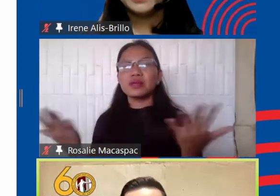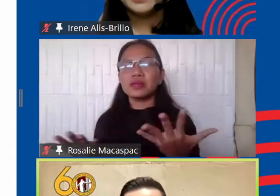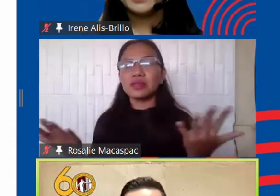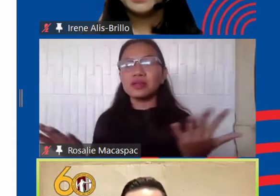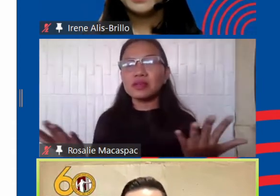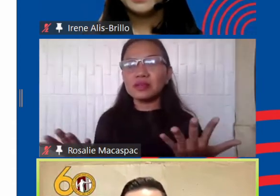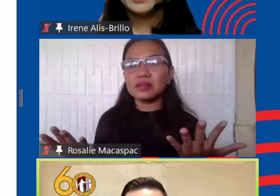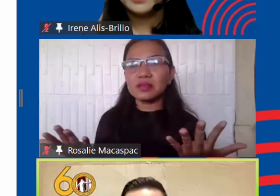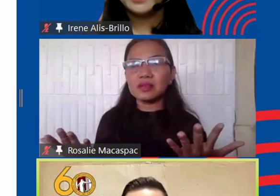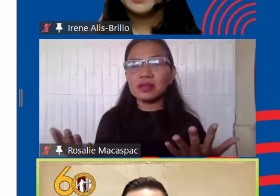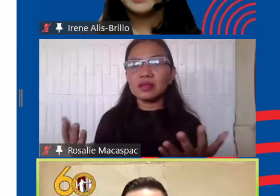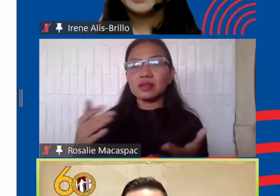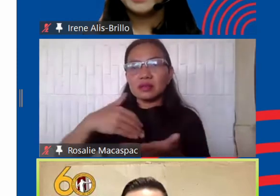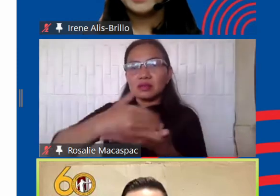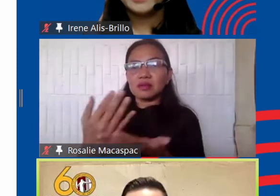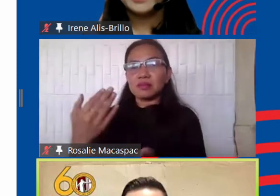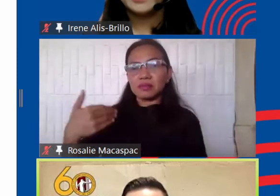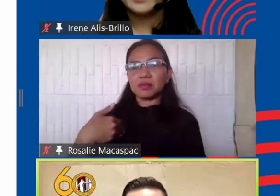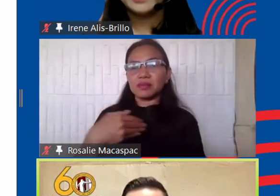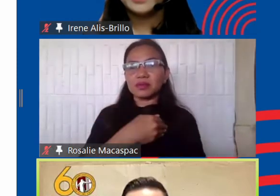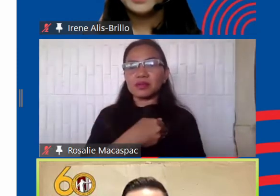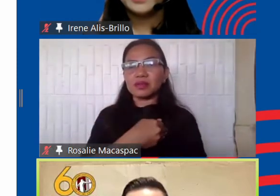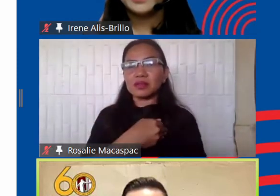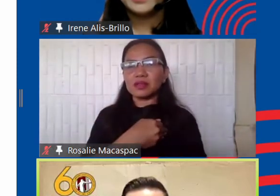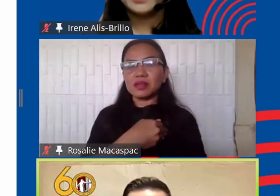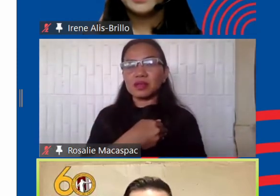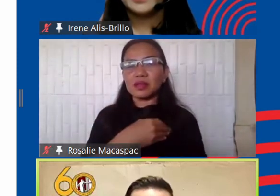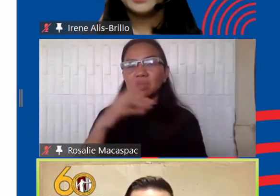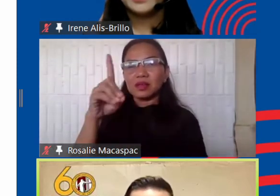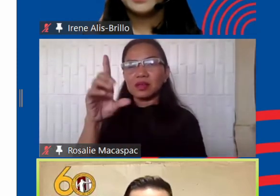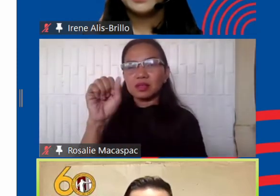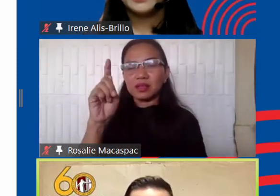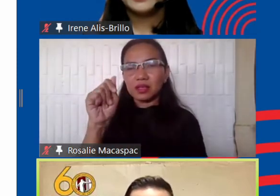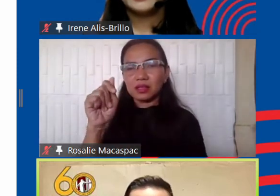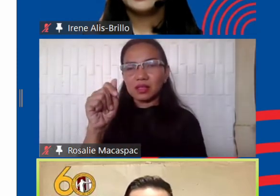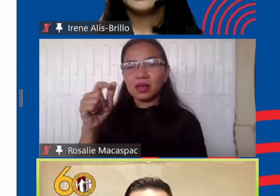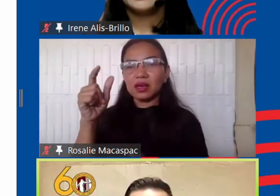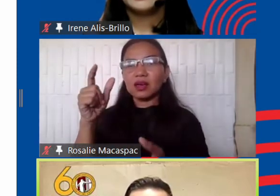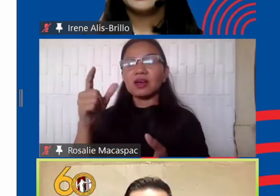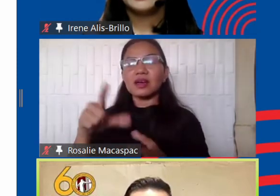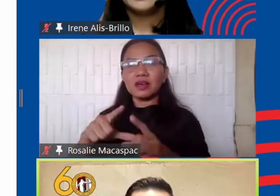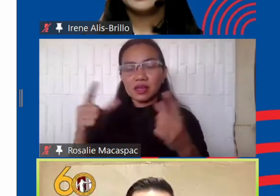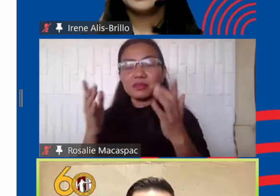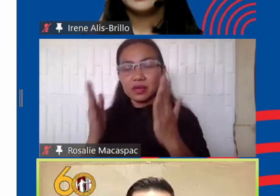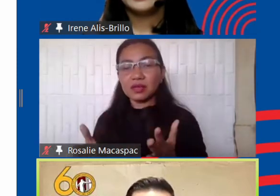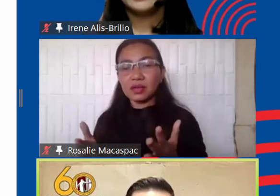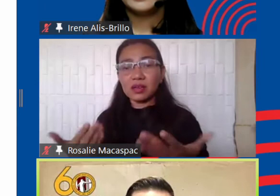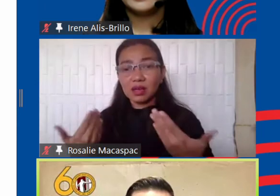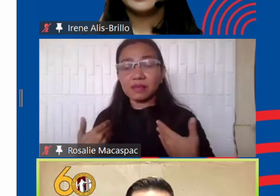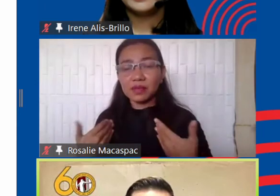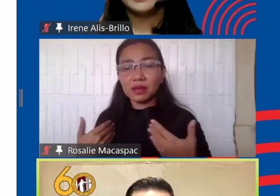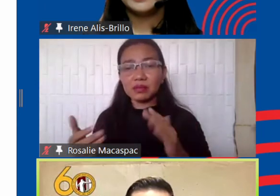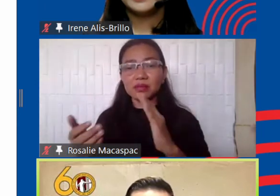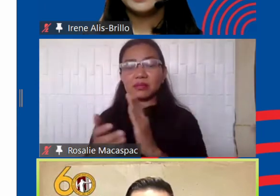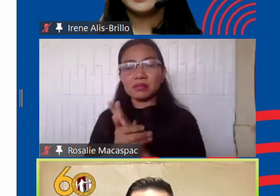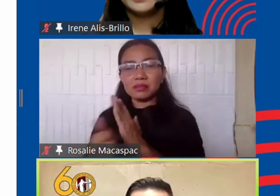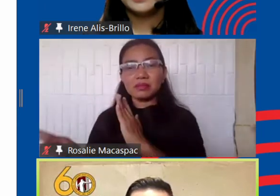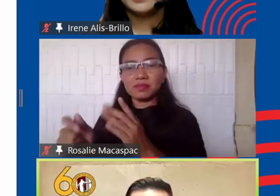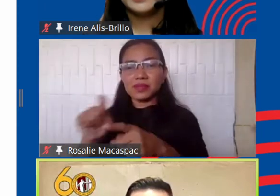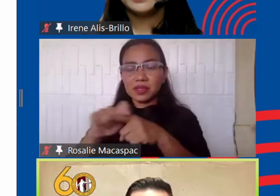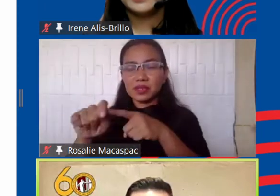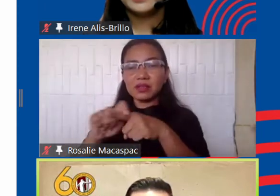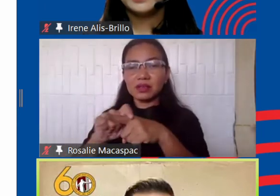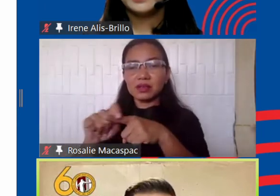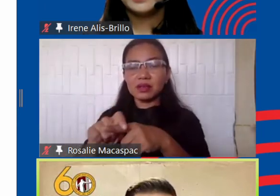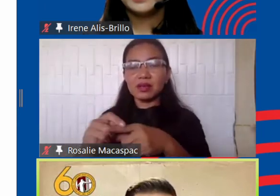of the members of the data librarians are already practicing. No, I know there are members